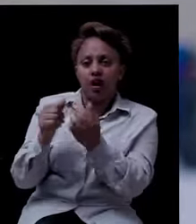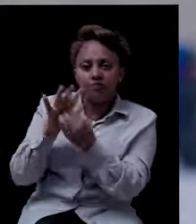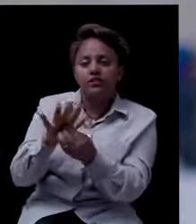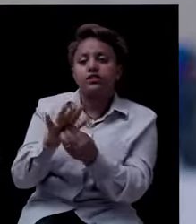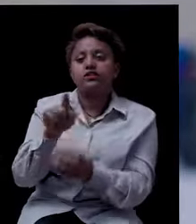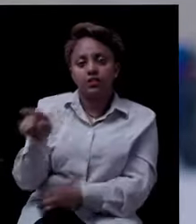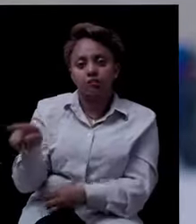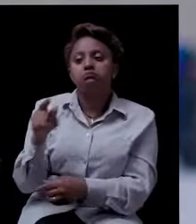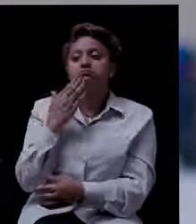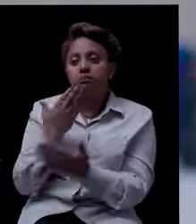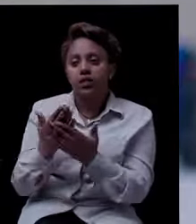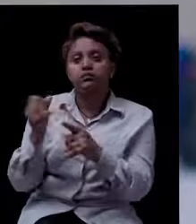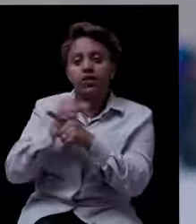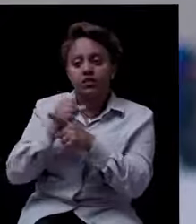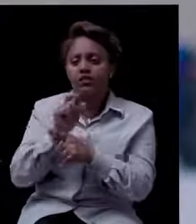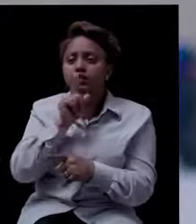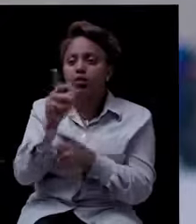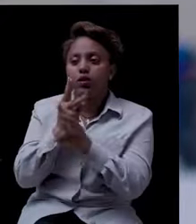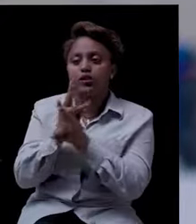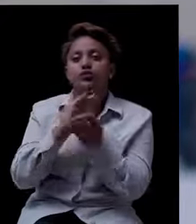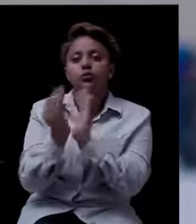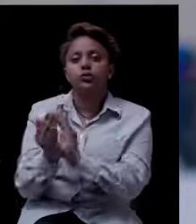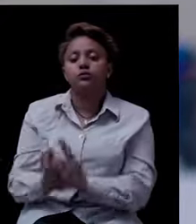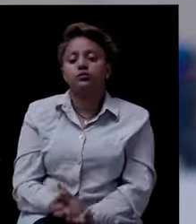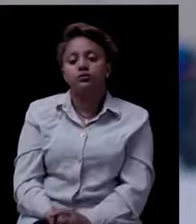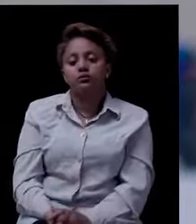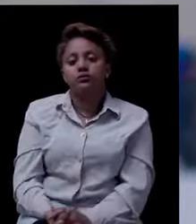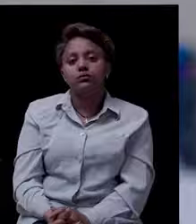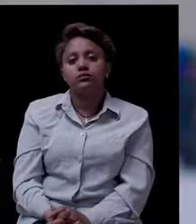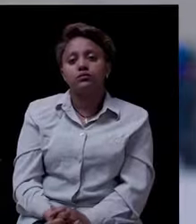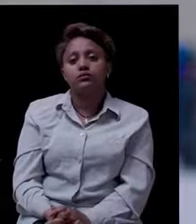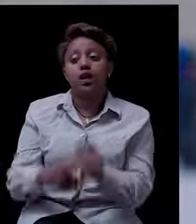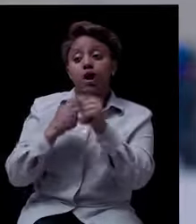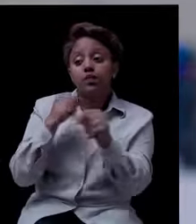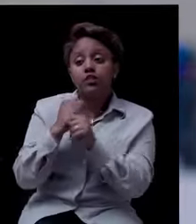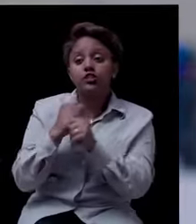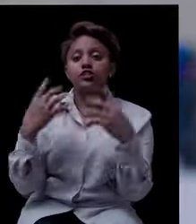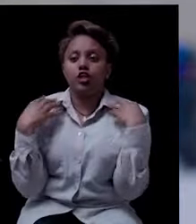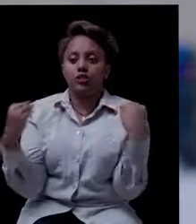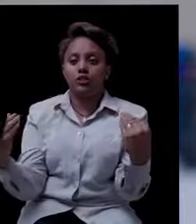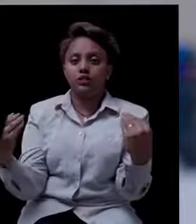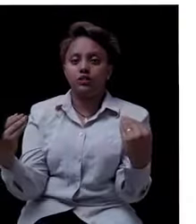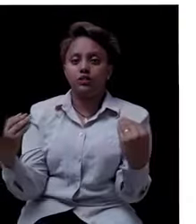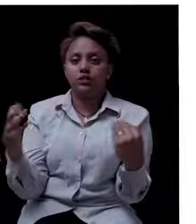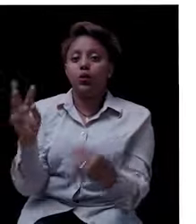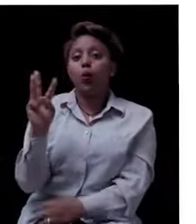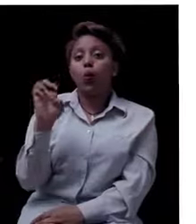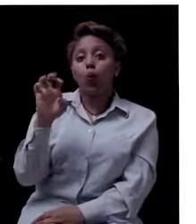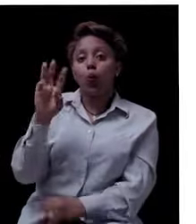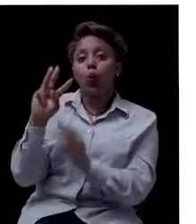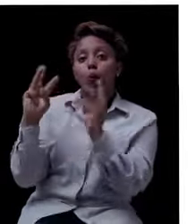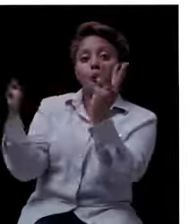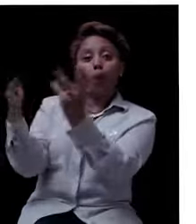show staff how security threats affect them and help them apply best practices to real-world situations.